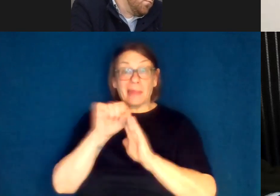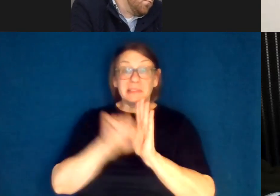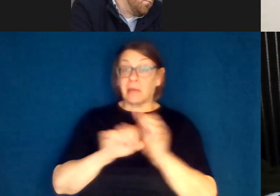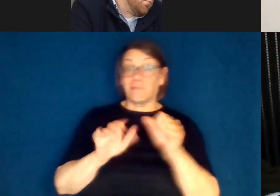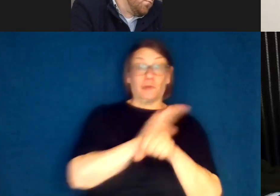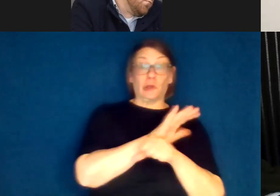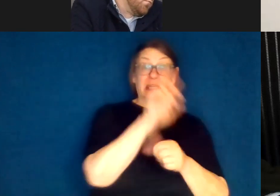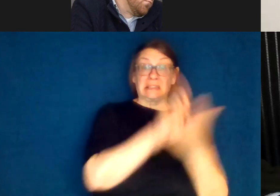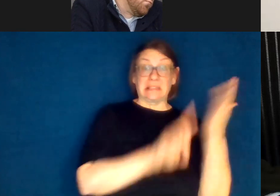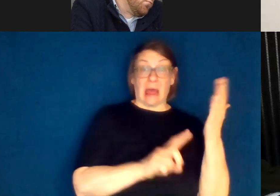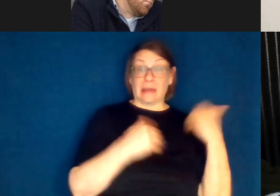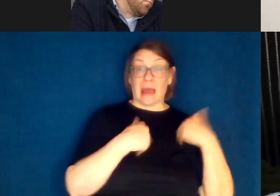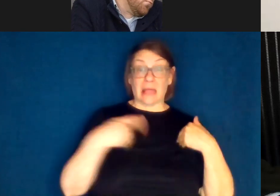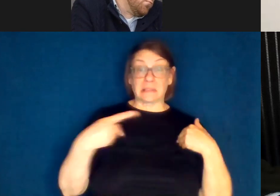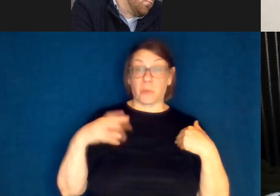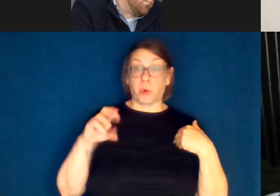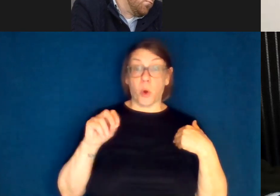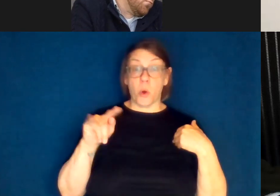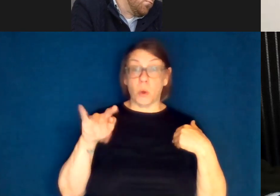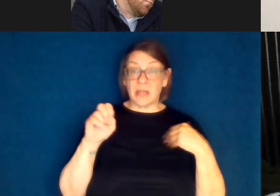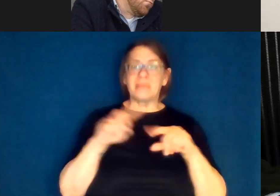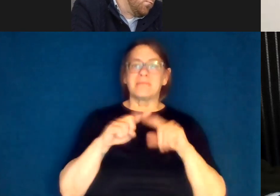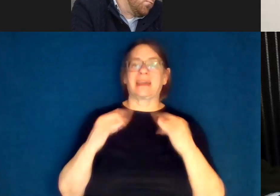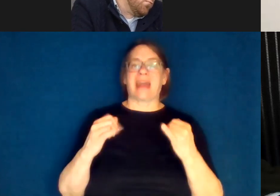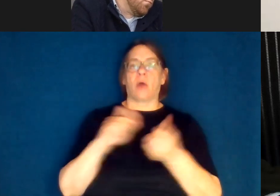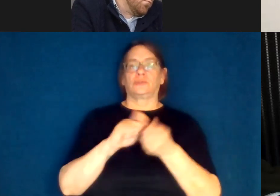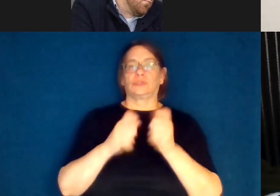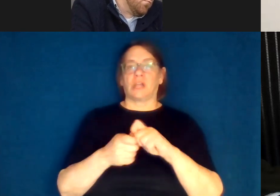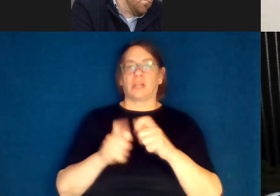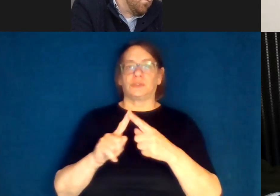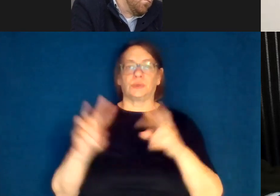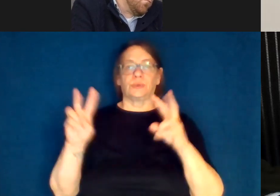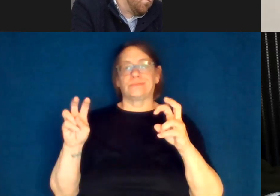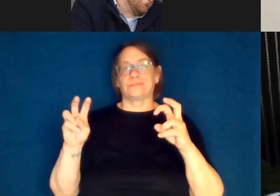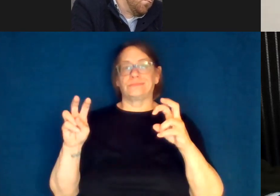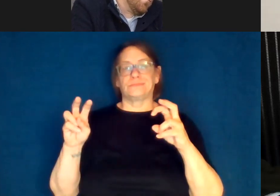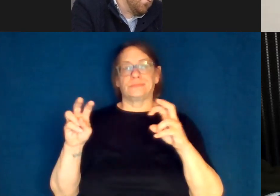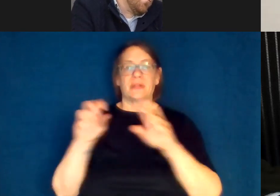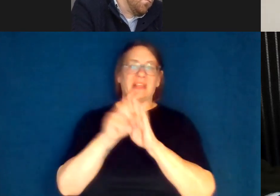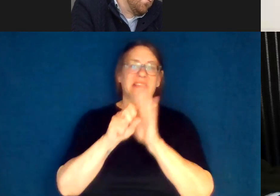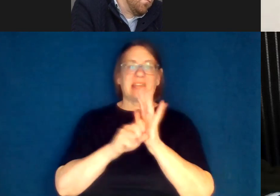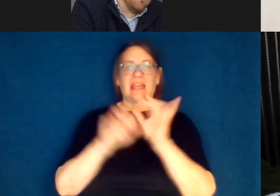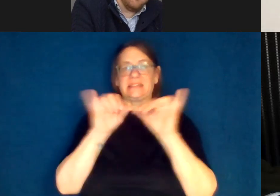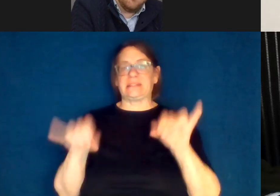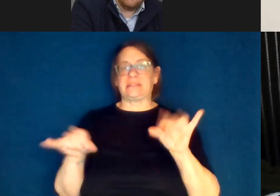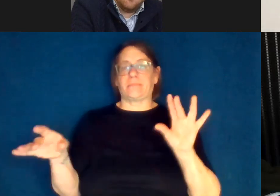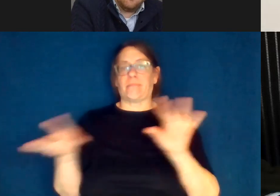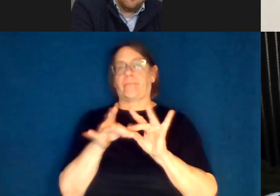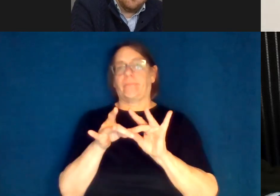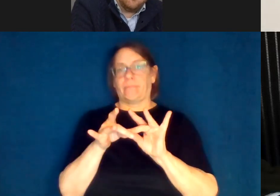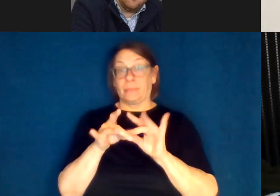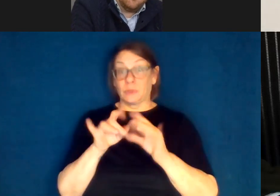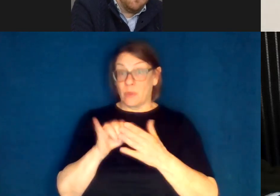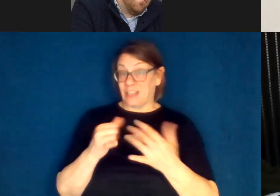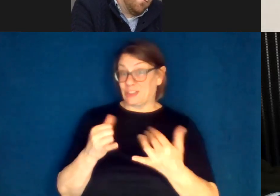with a prototype. It's just a matter of changing it to the state system. So that's